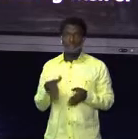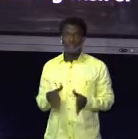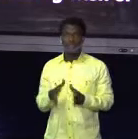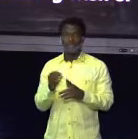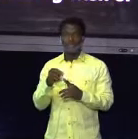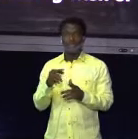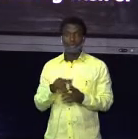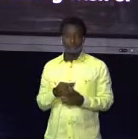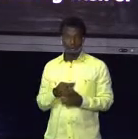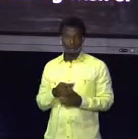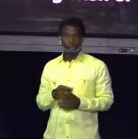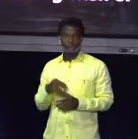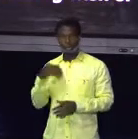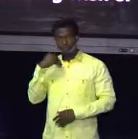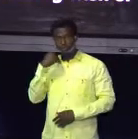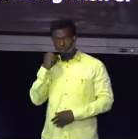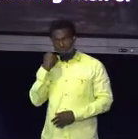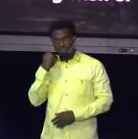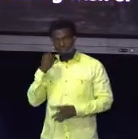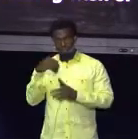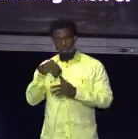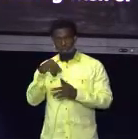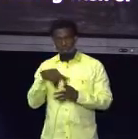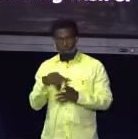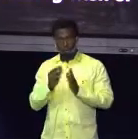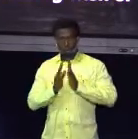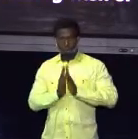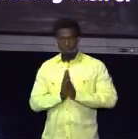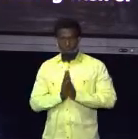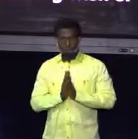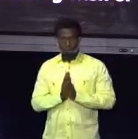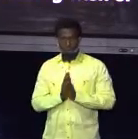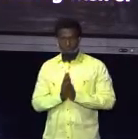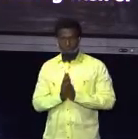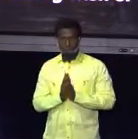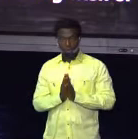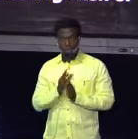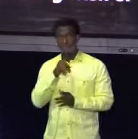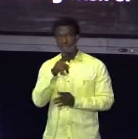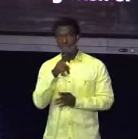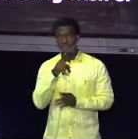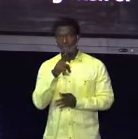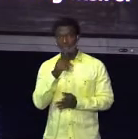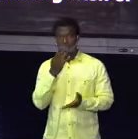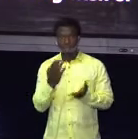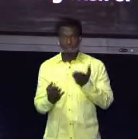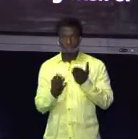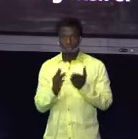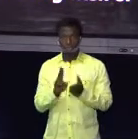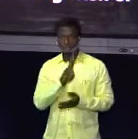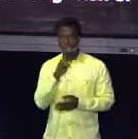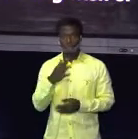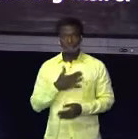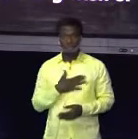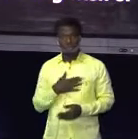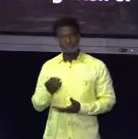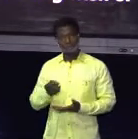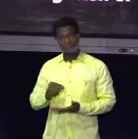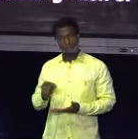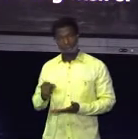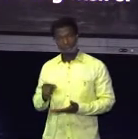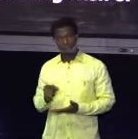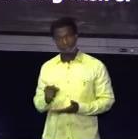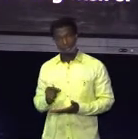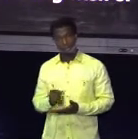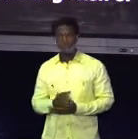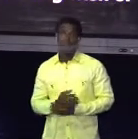to express a wish or prayer. Look at these examples. You may use my pen. That is, I am giving you permission to use